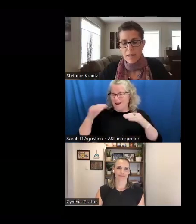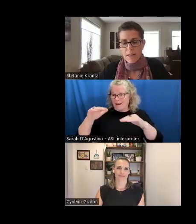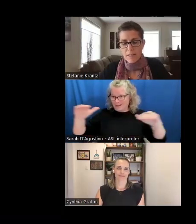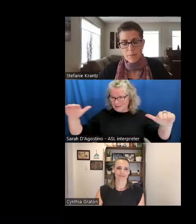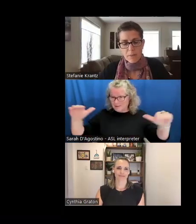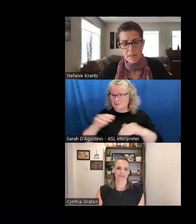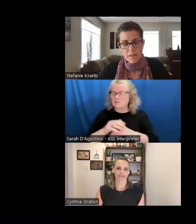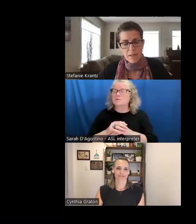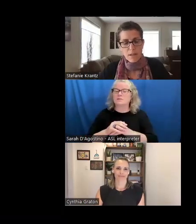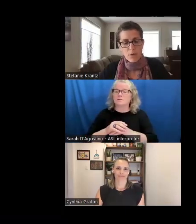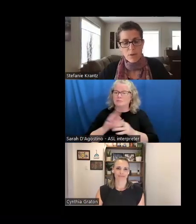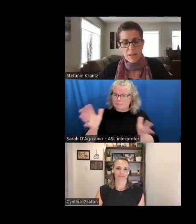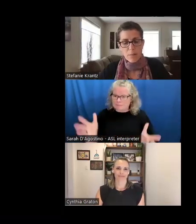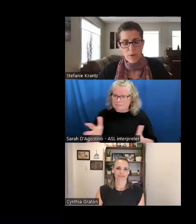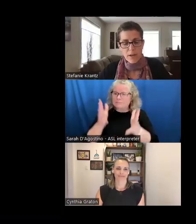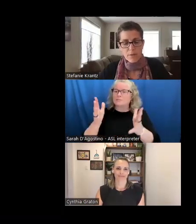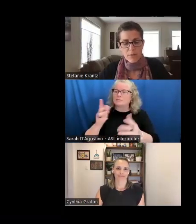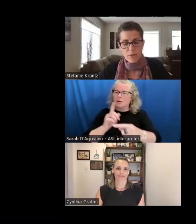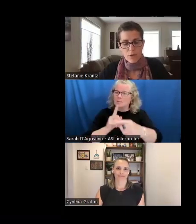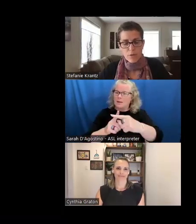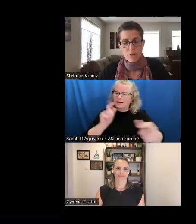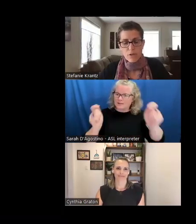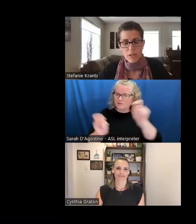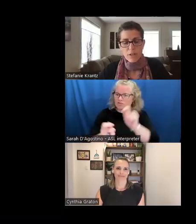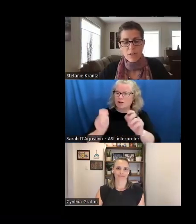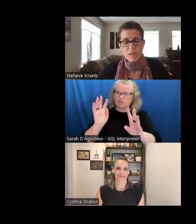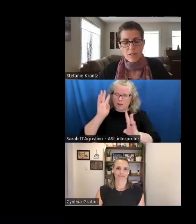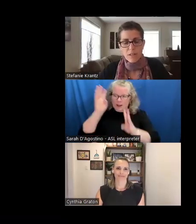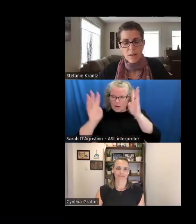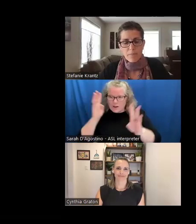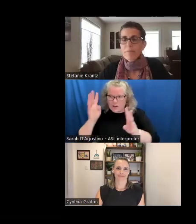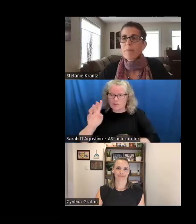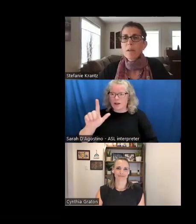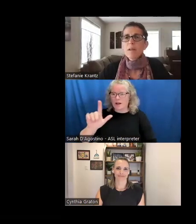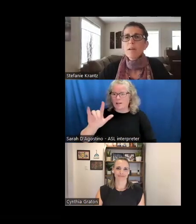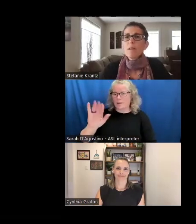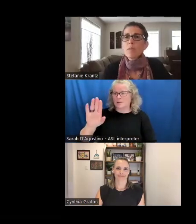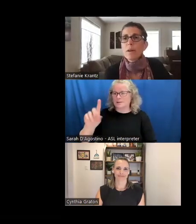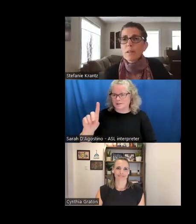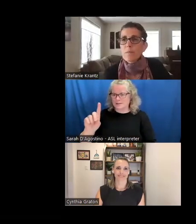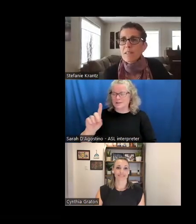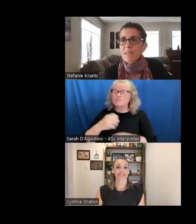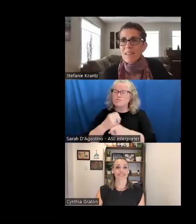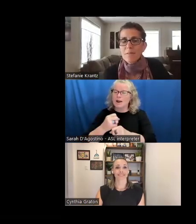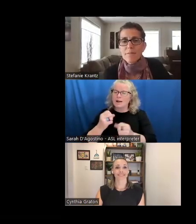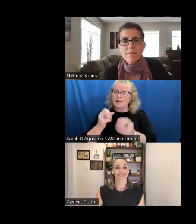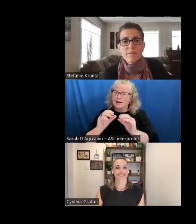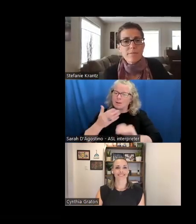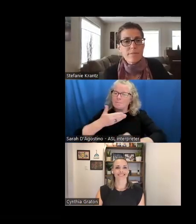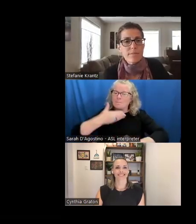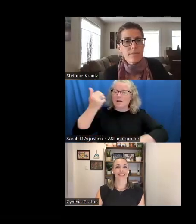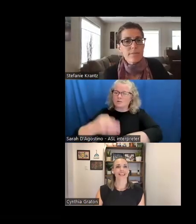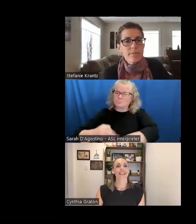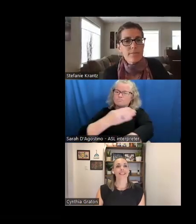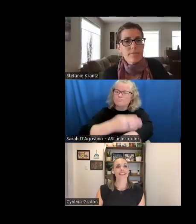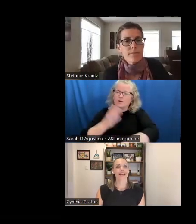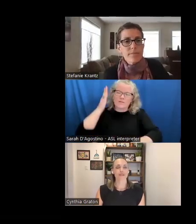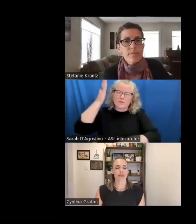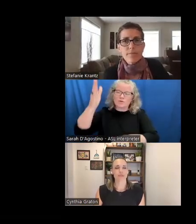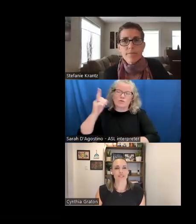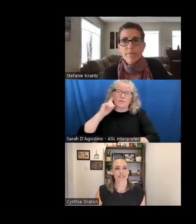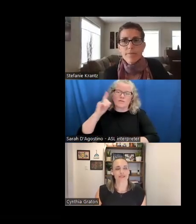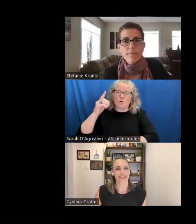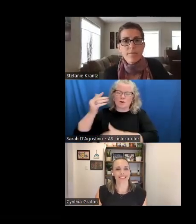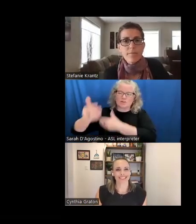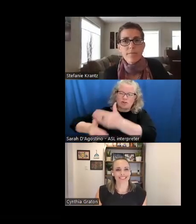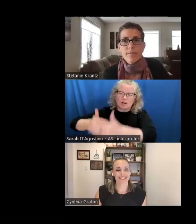at LITB, creating a brighter future for generations to come. Welcome, Cynthia. Thank you